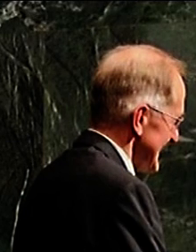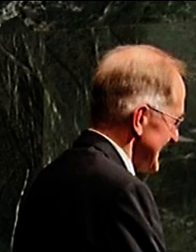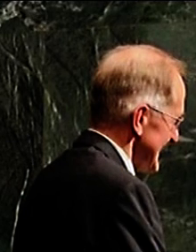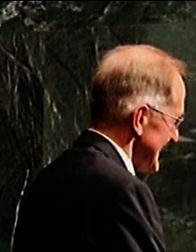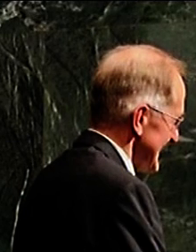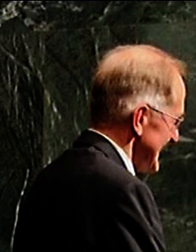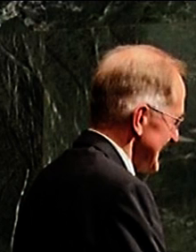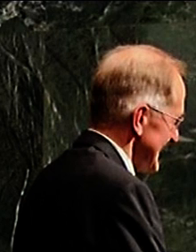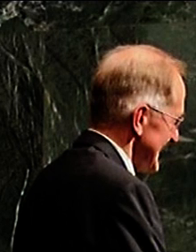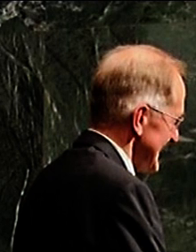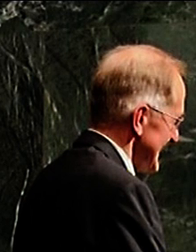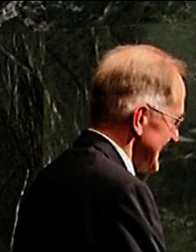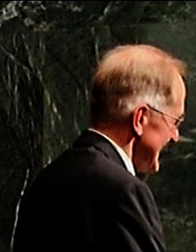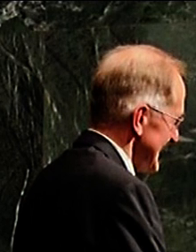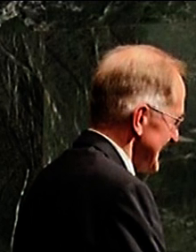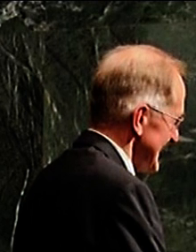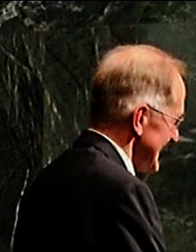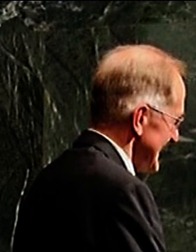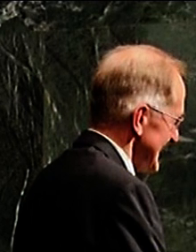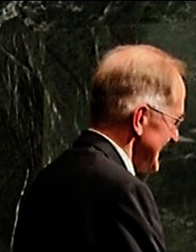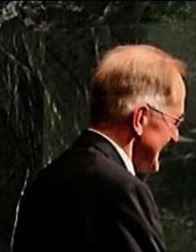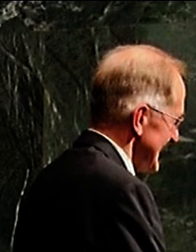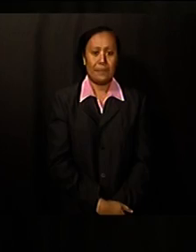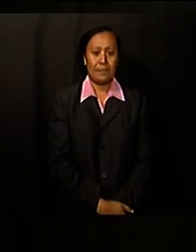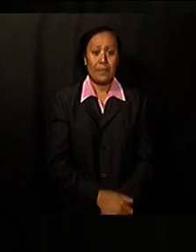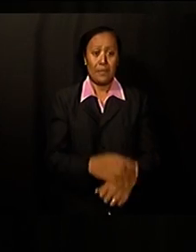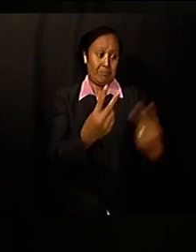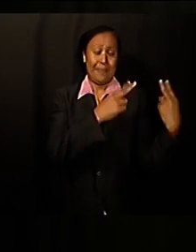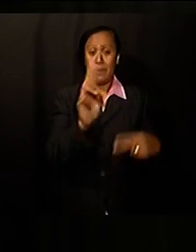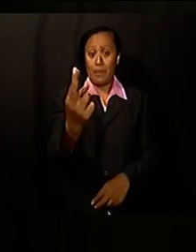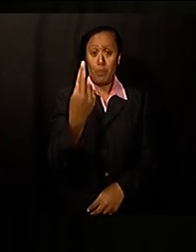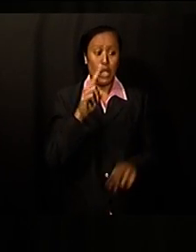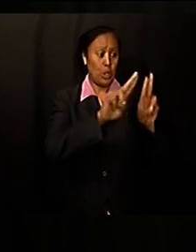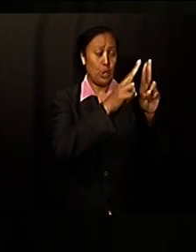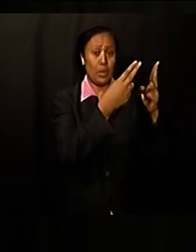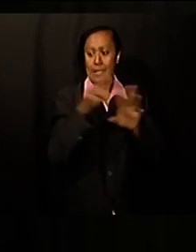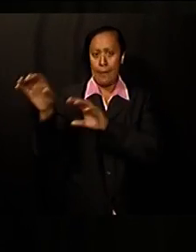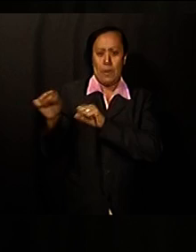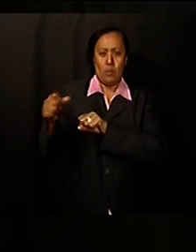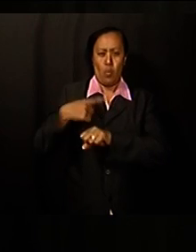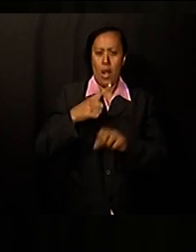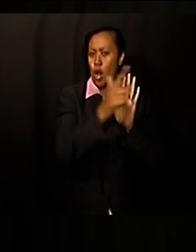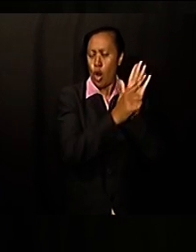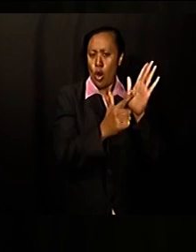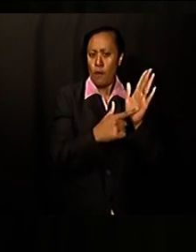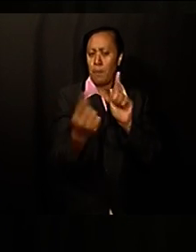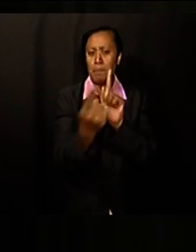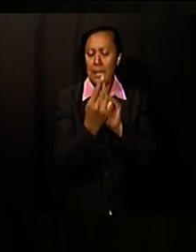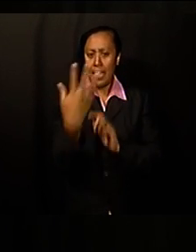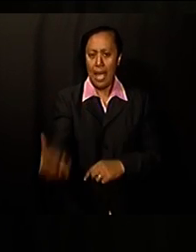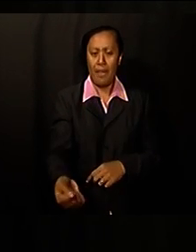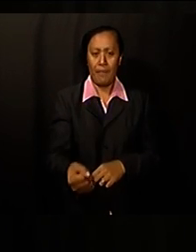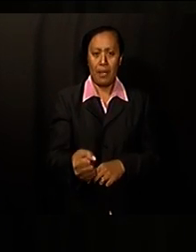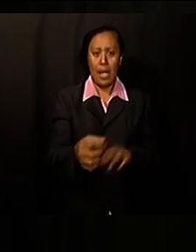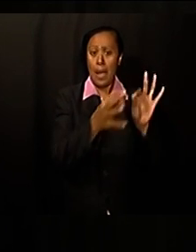and organizational matters of the Assembly session. After the break, unionists arrested for unlawful